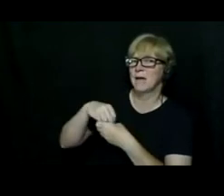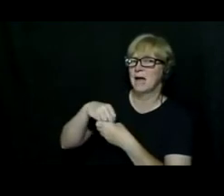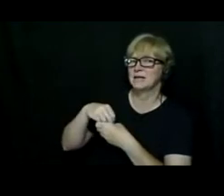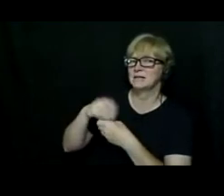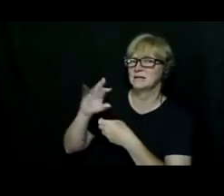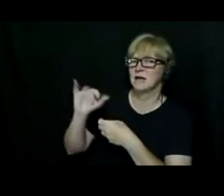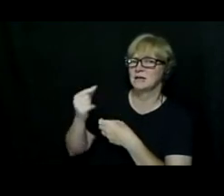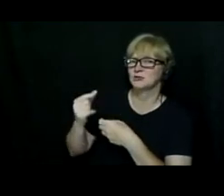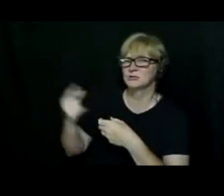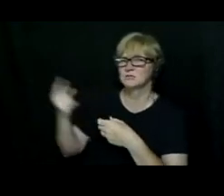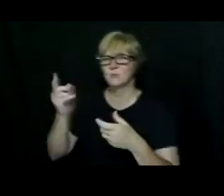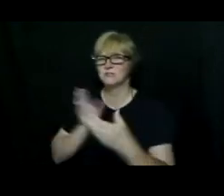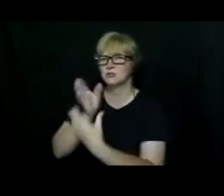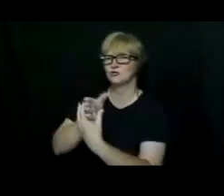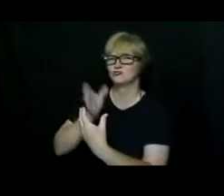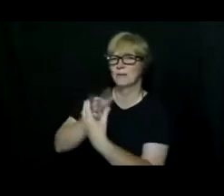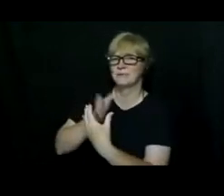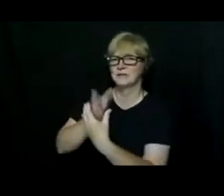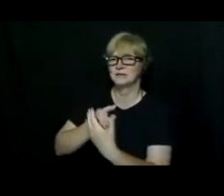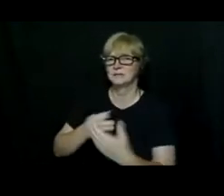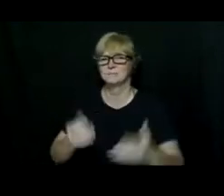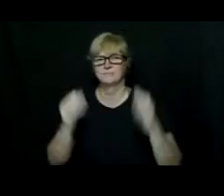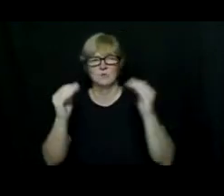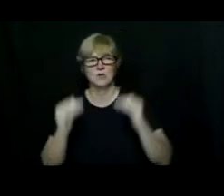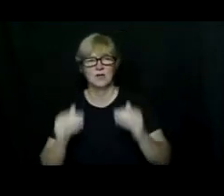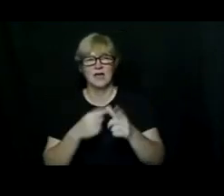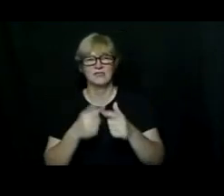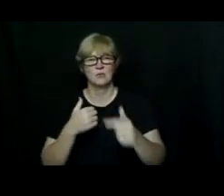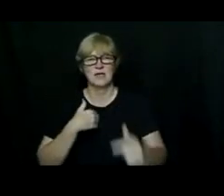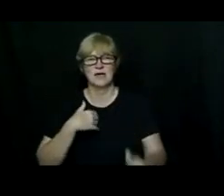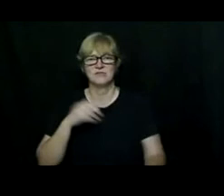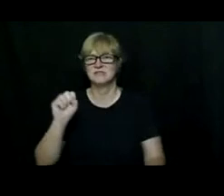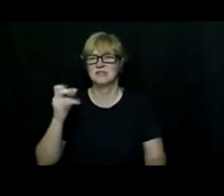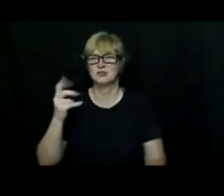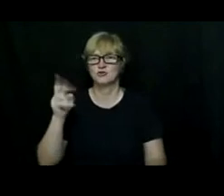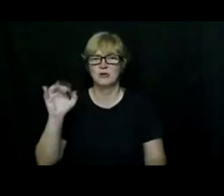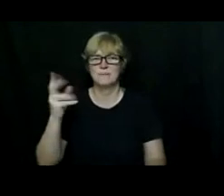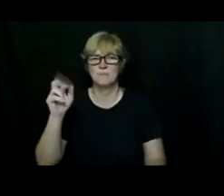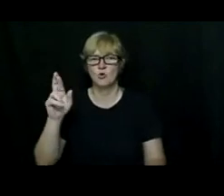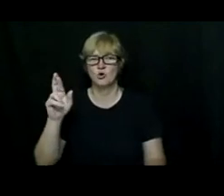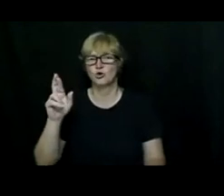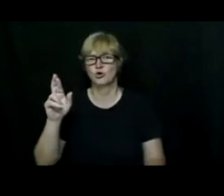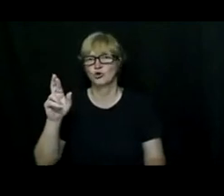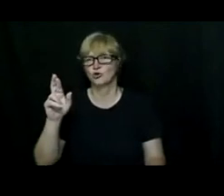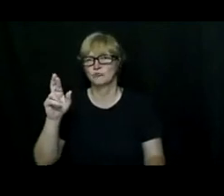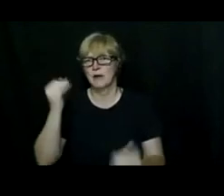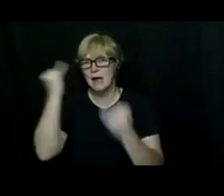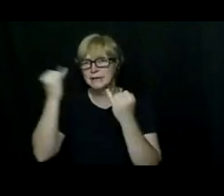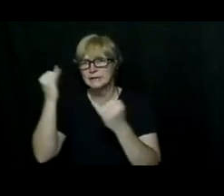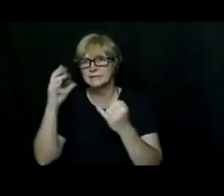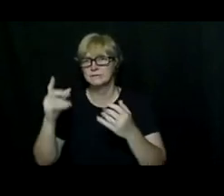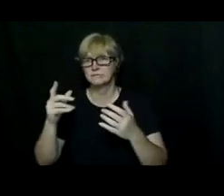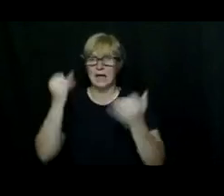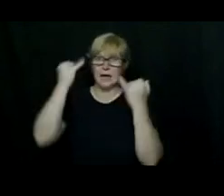where we have these sensory motor simulation ideas, right? So the idea there is that bodily interactions